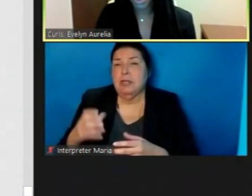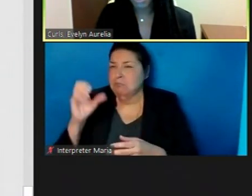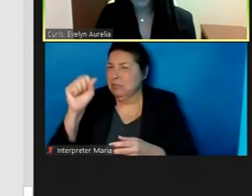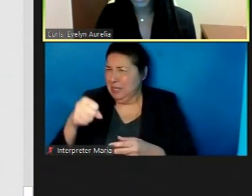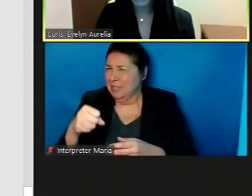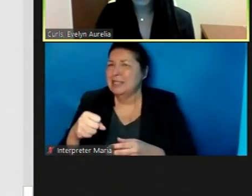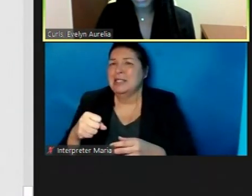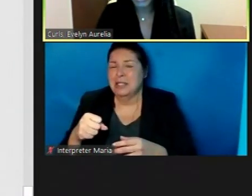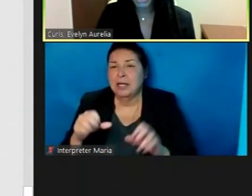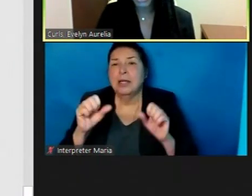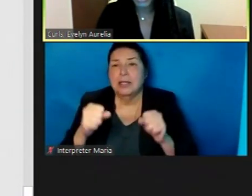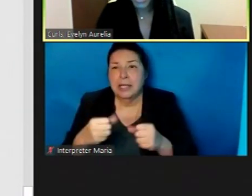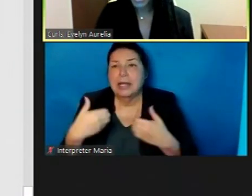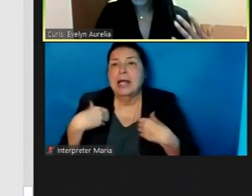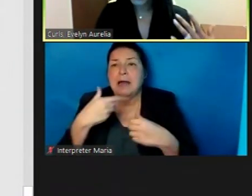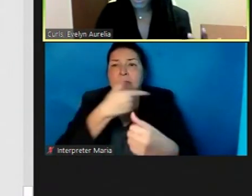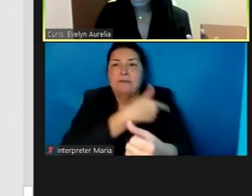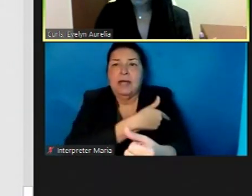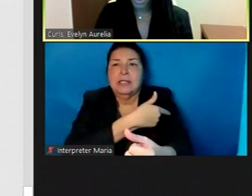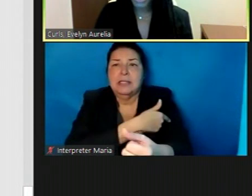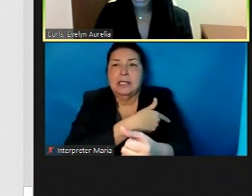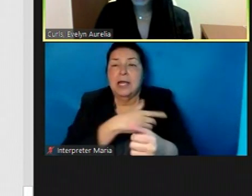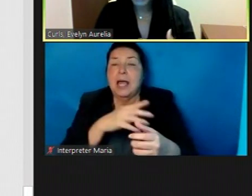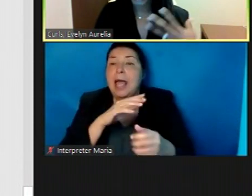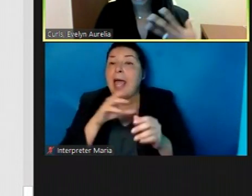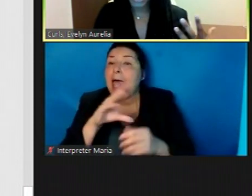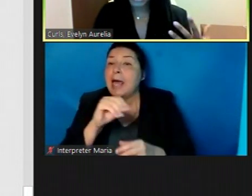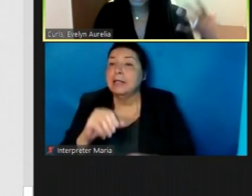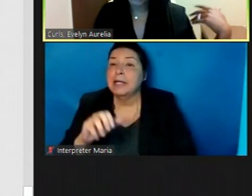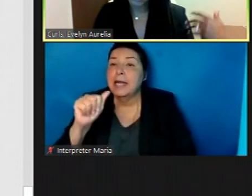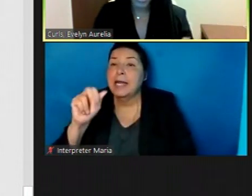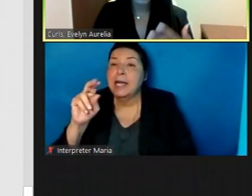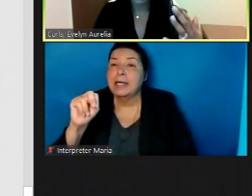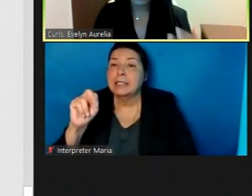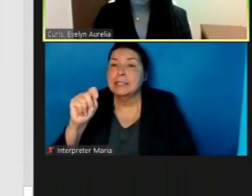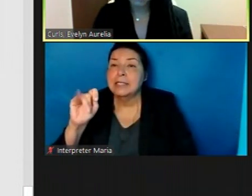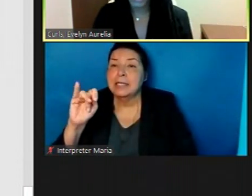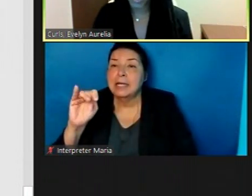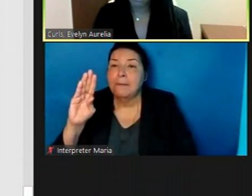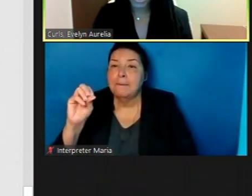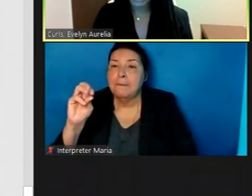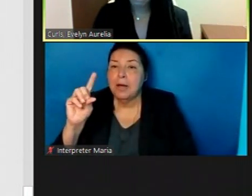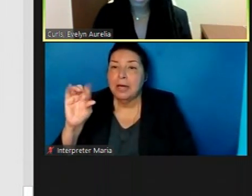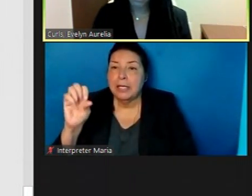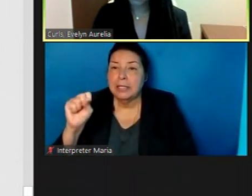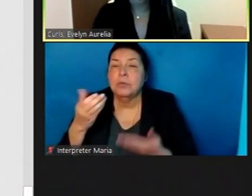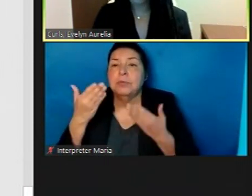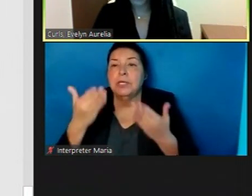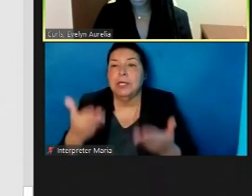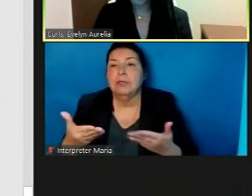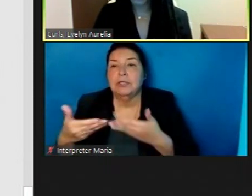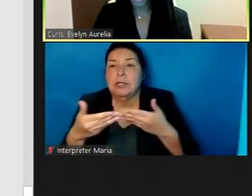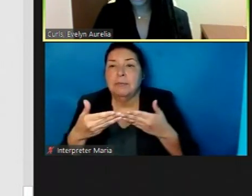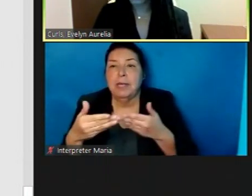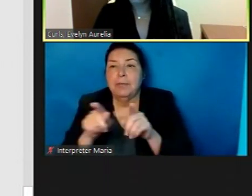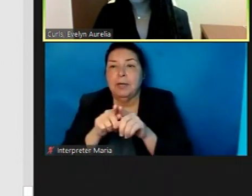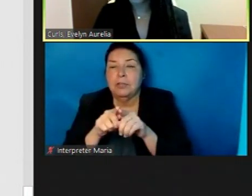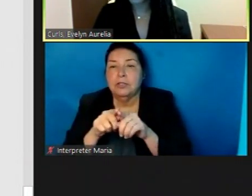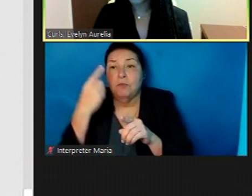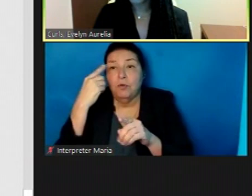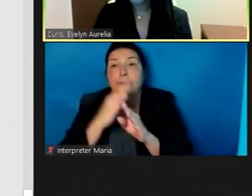also get the vaccination. And those antibodies that are present will be passed on to baby as well, providing some level of